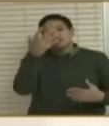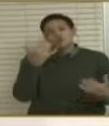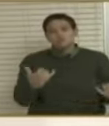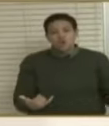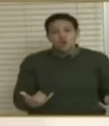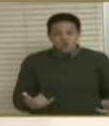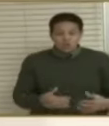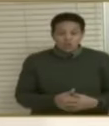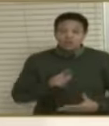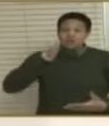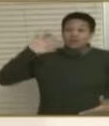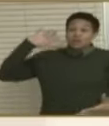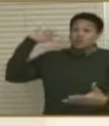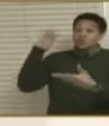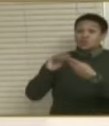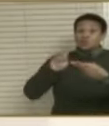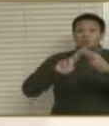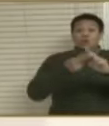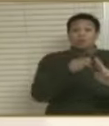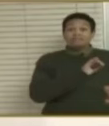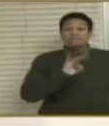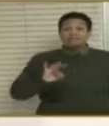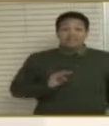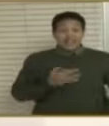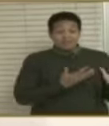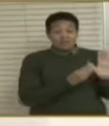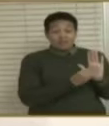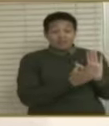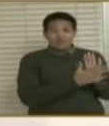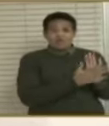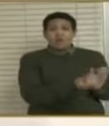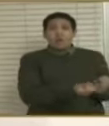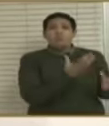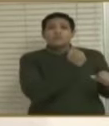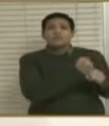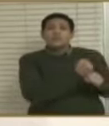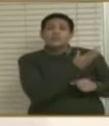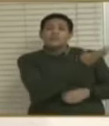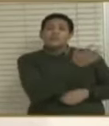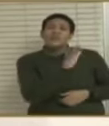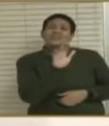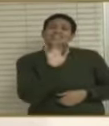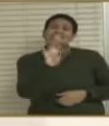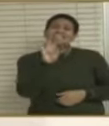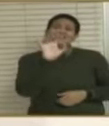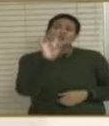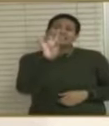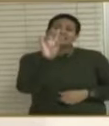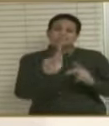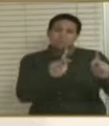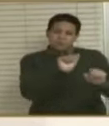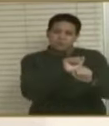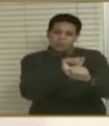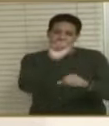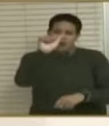Of the total number of staff on record at Alorica, numbering 787,